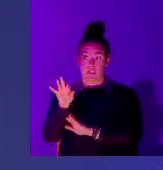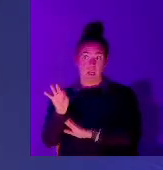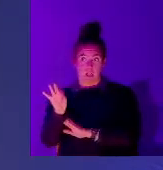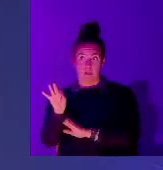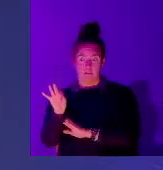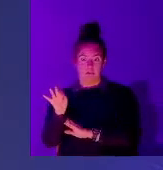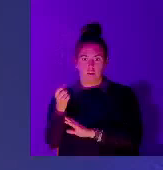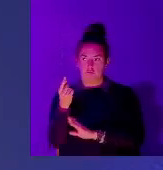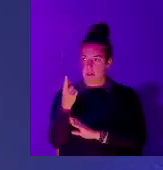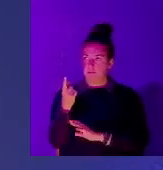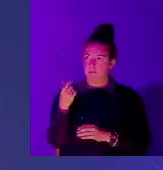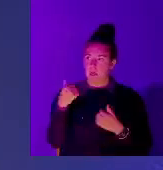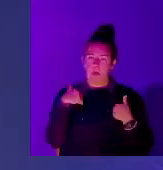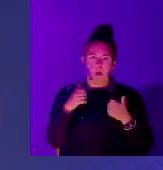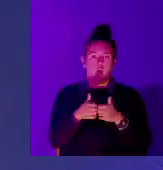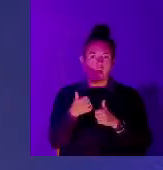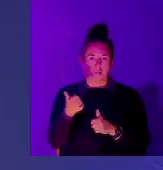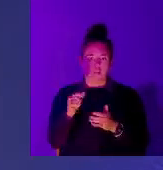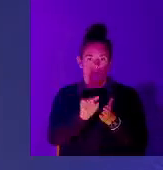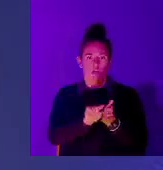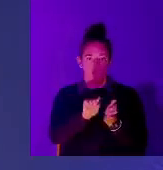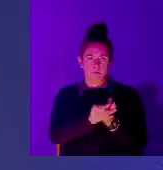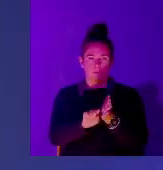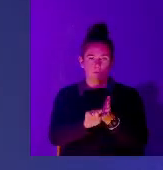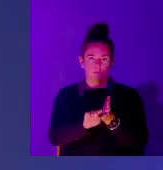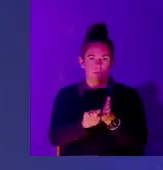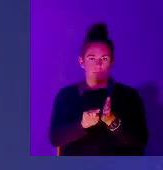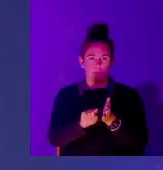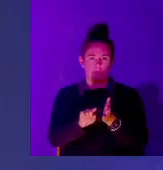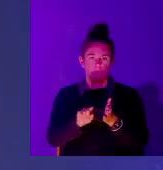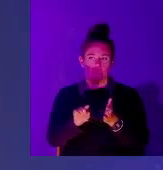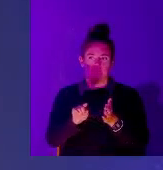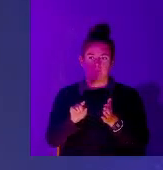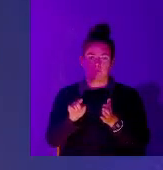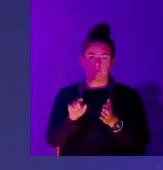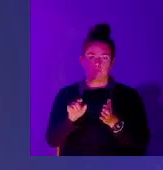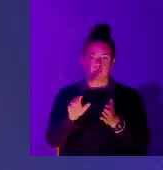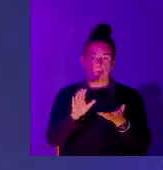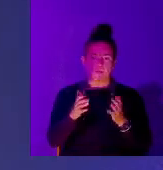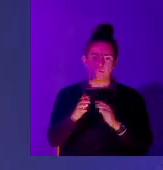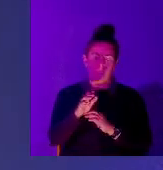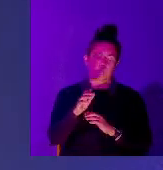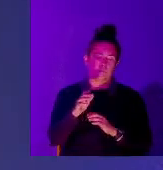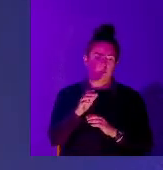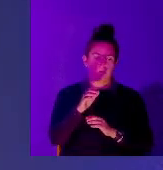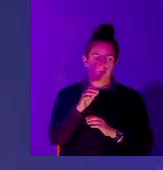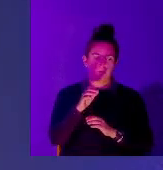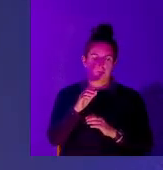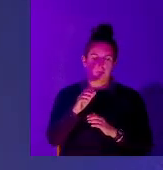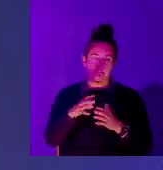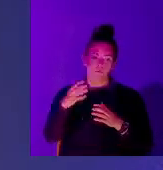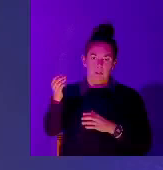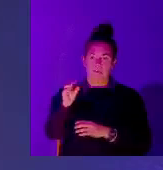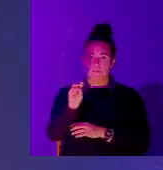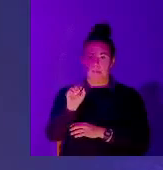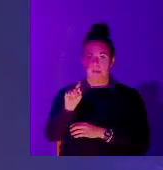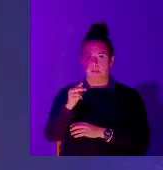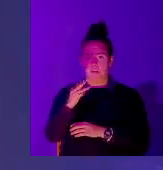than Matthew, Mark, Luke, John. There's even a Gospel of Judas.